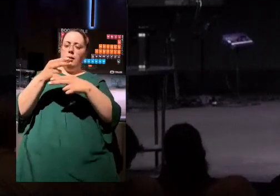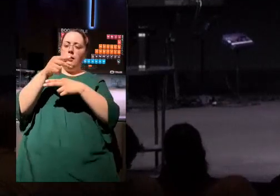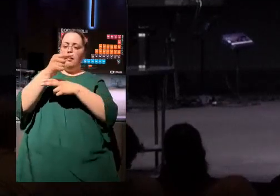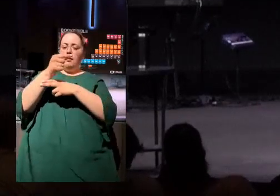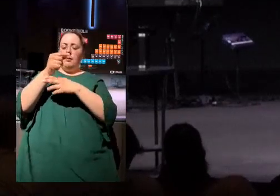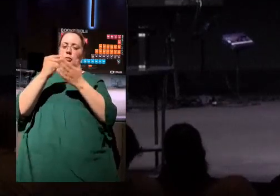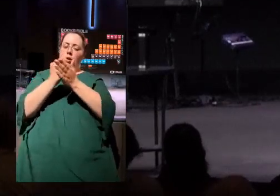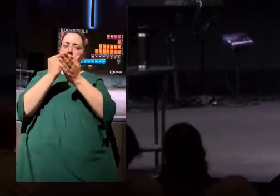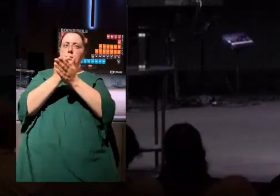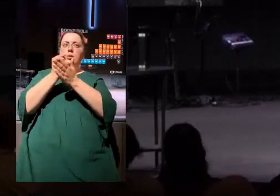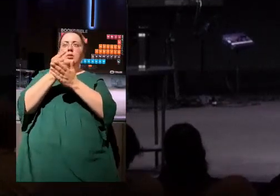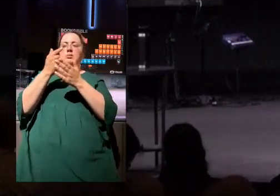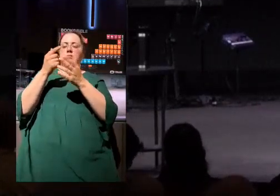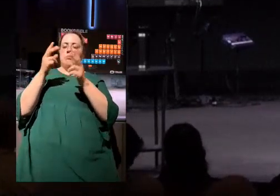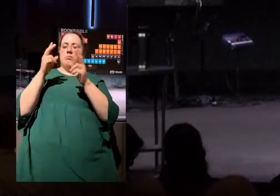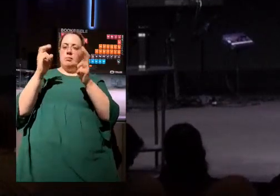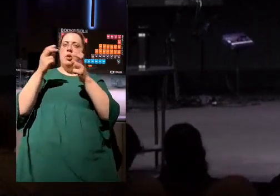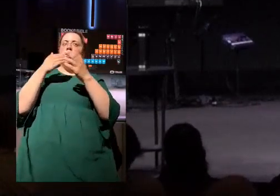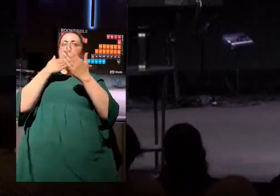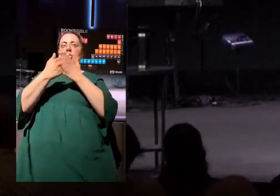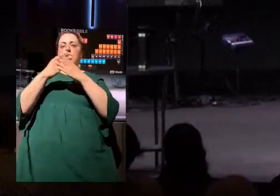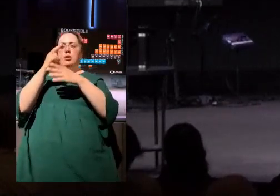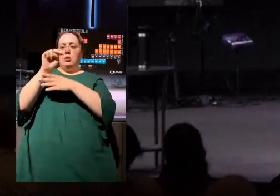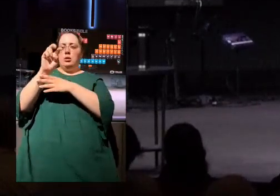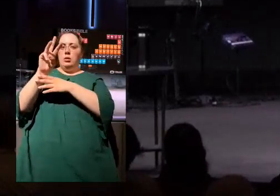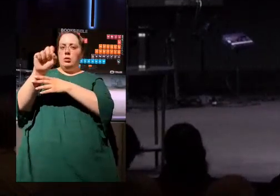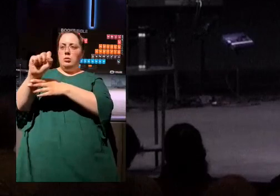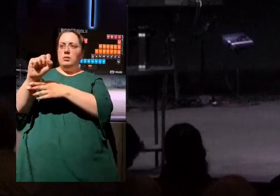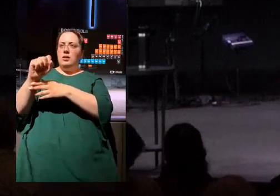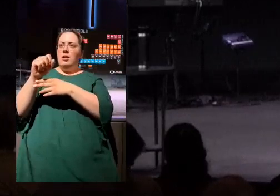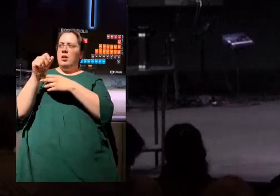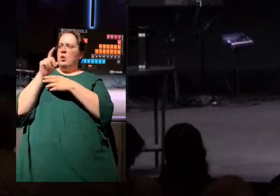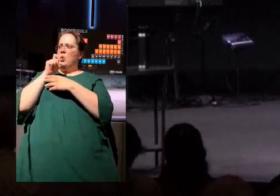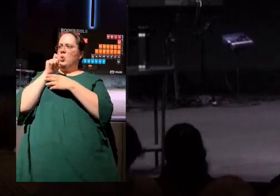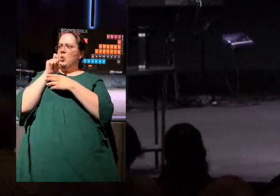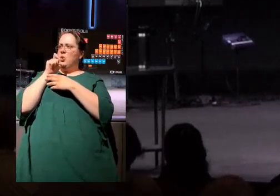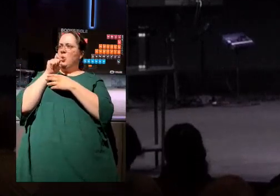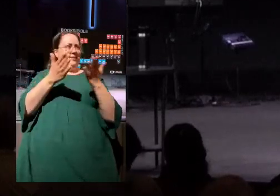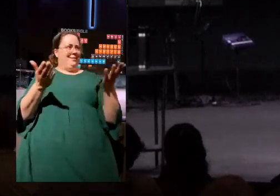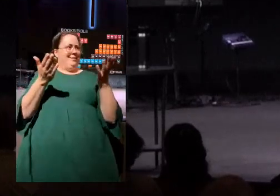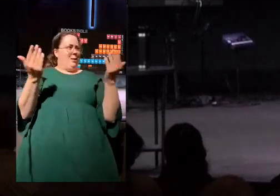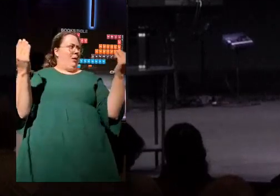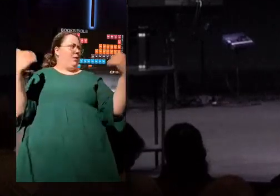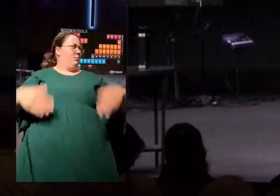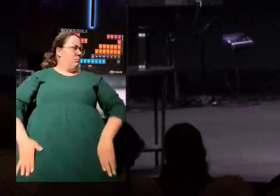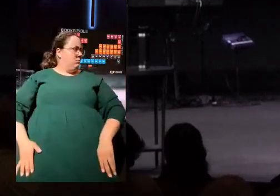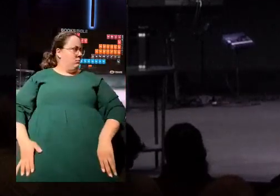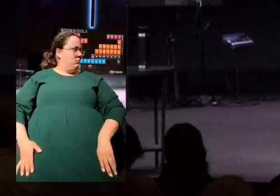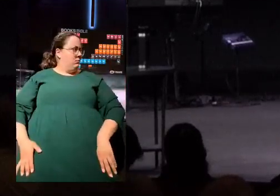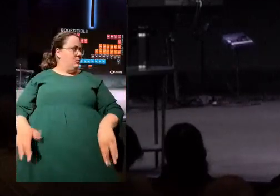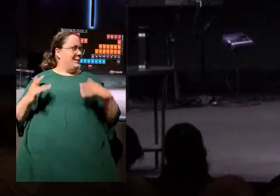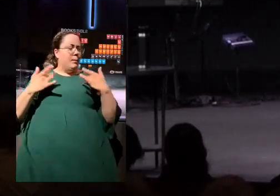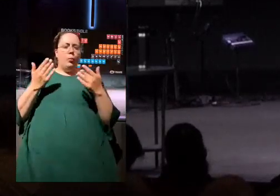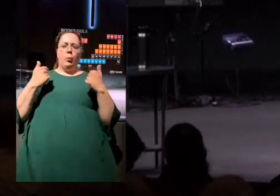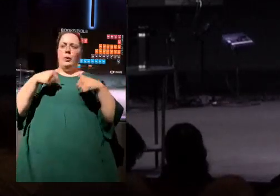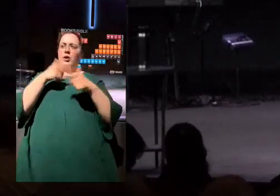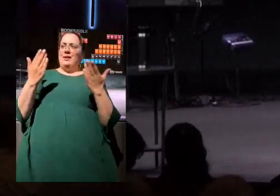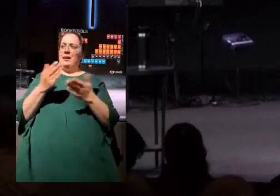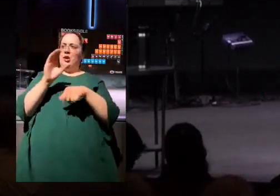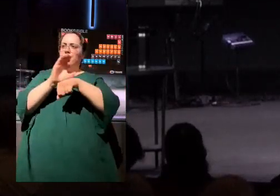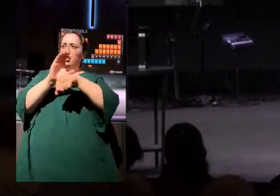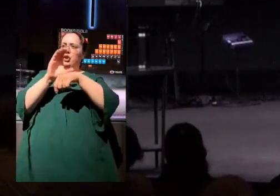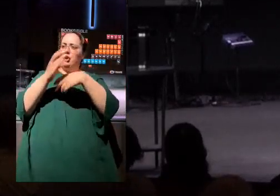was, it's Jesus. We're in church. Come on, folks. Right? It's not about the draft order or the Patriots, okay? It's about